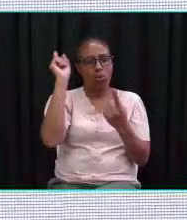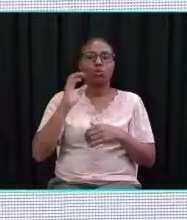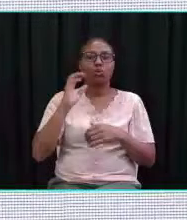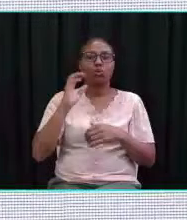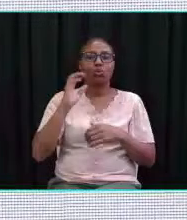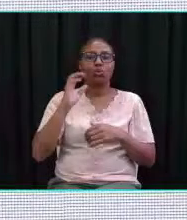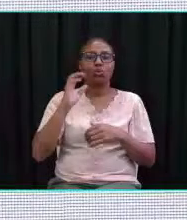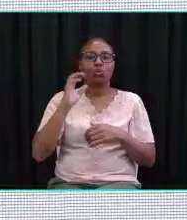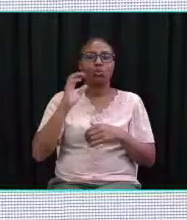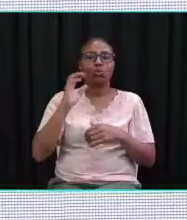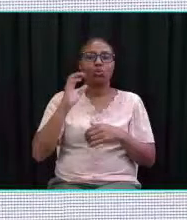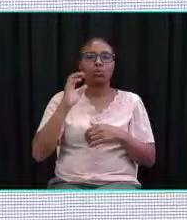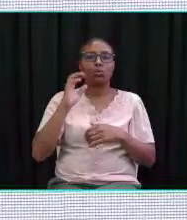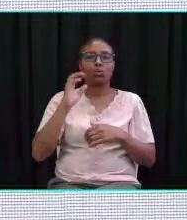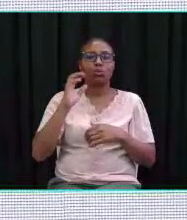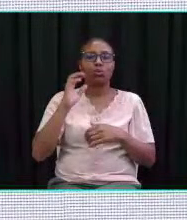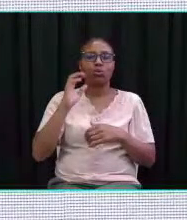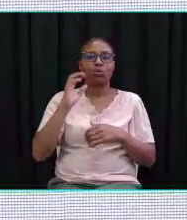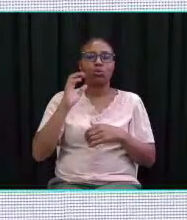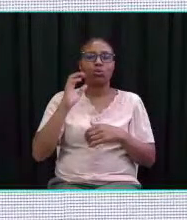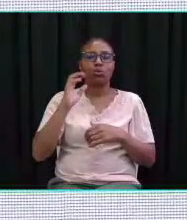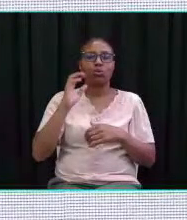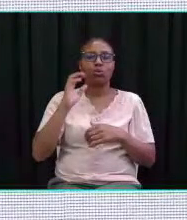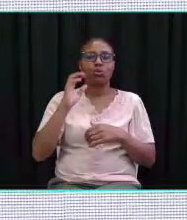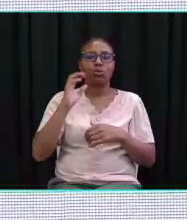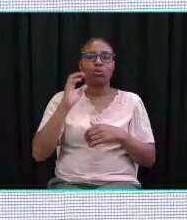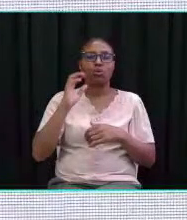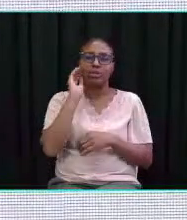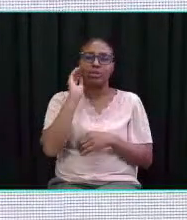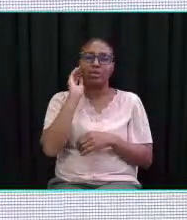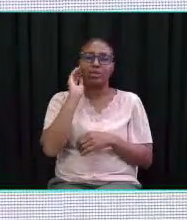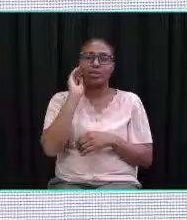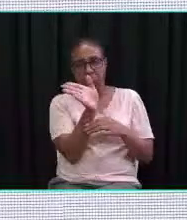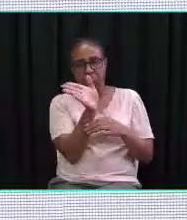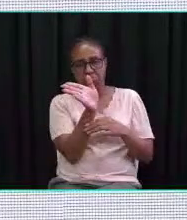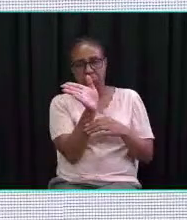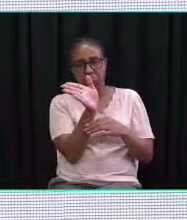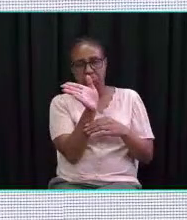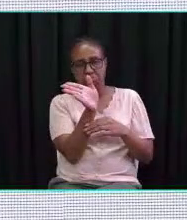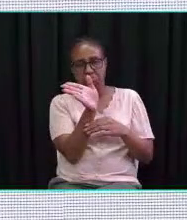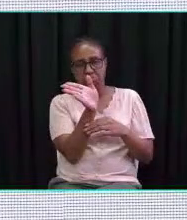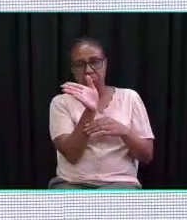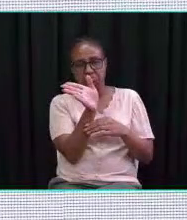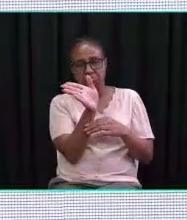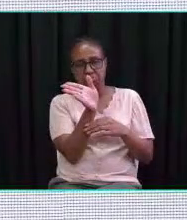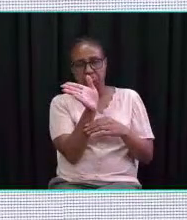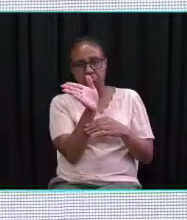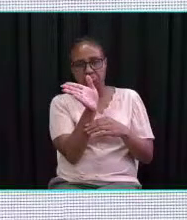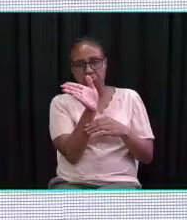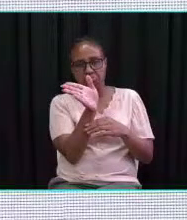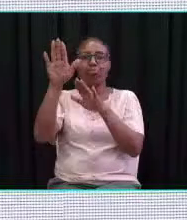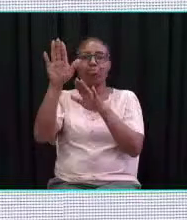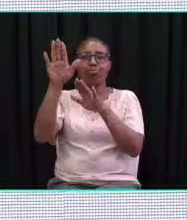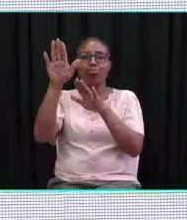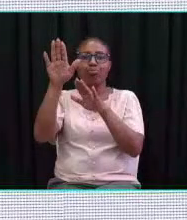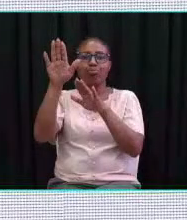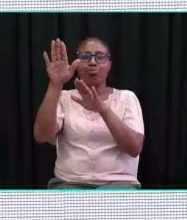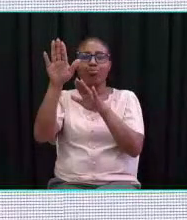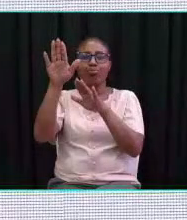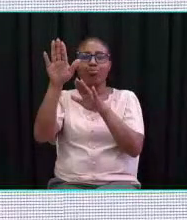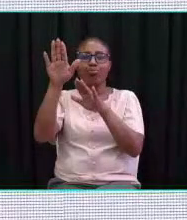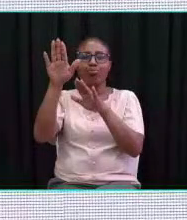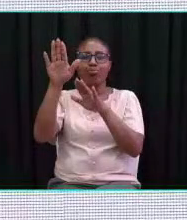Ethiopia, and you have the link going to Sudan, and that remains